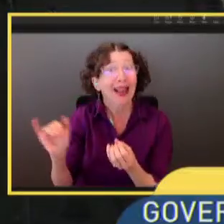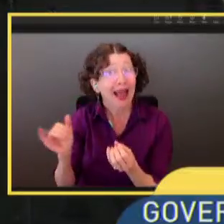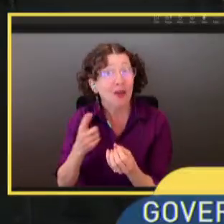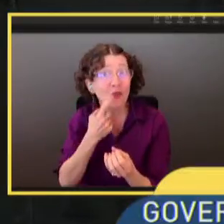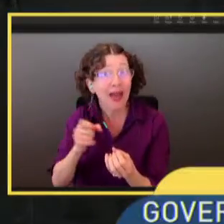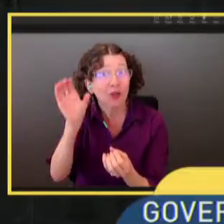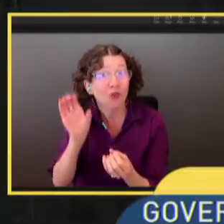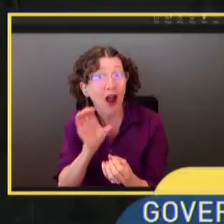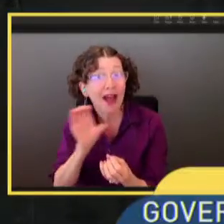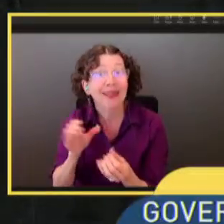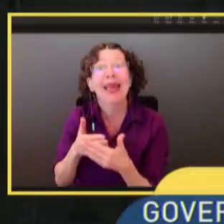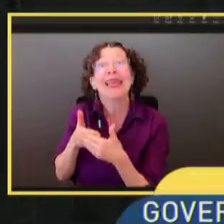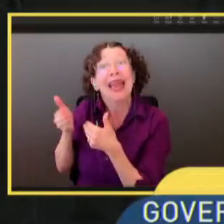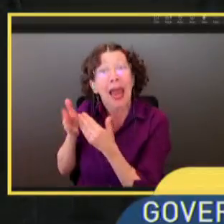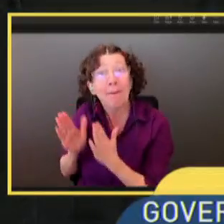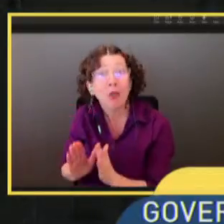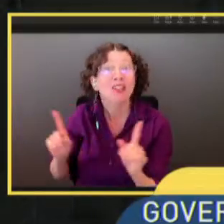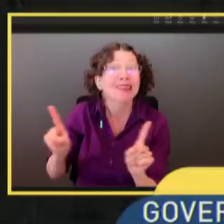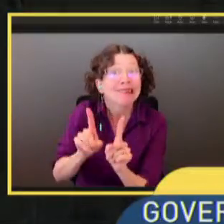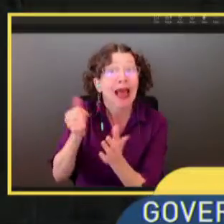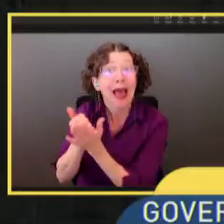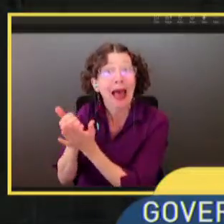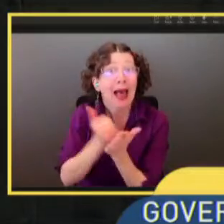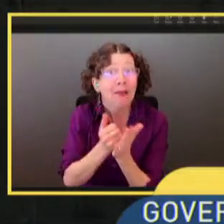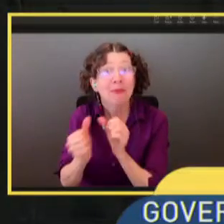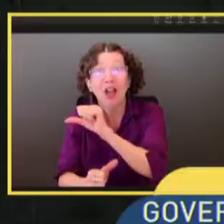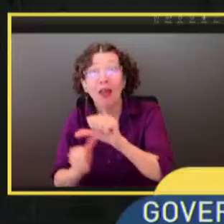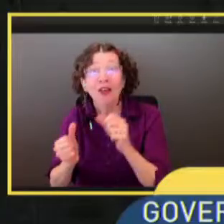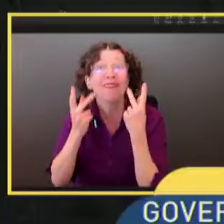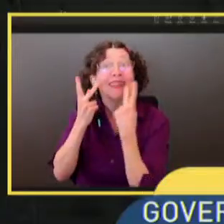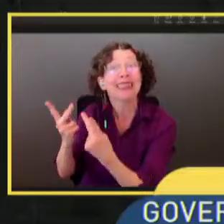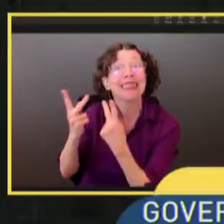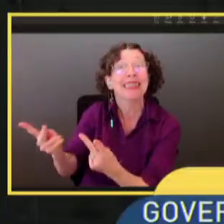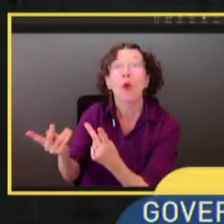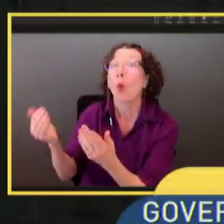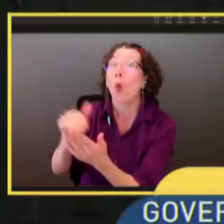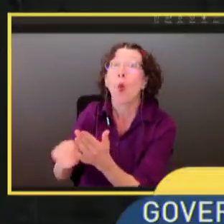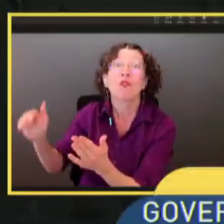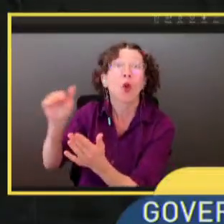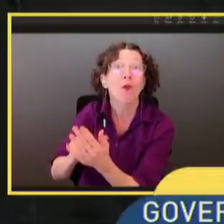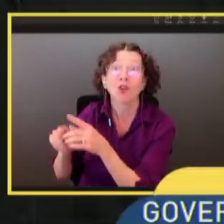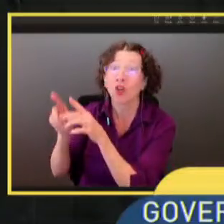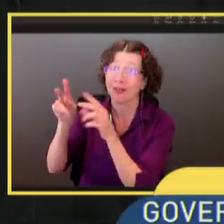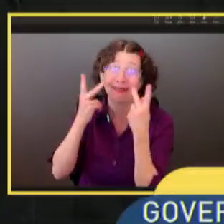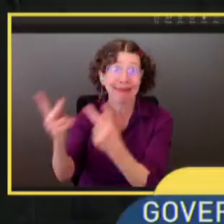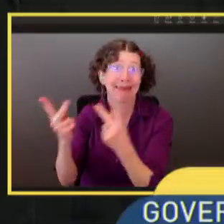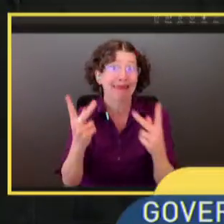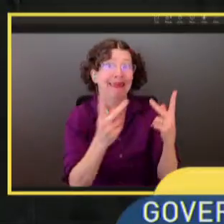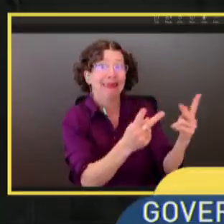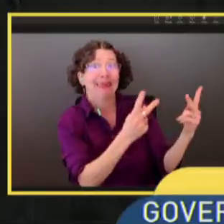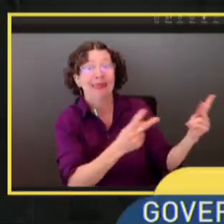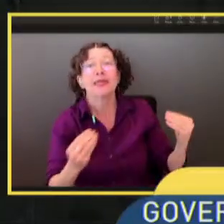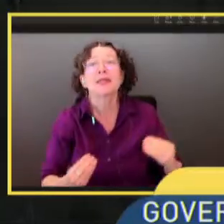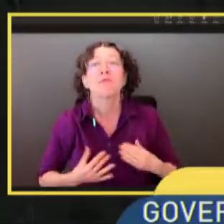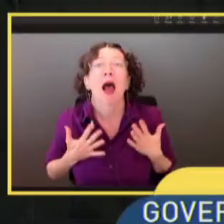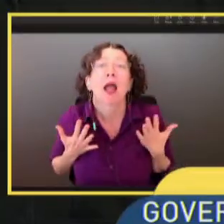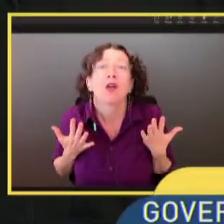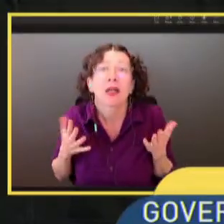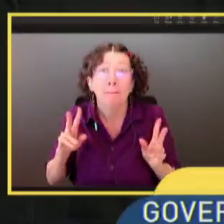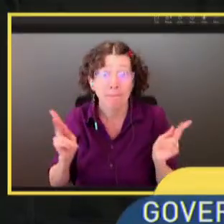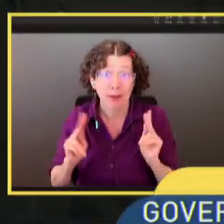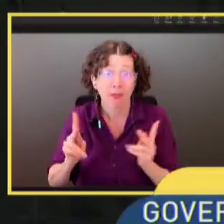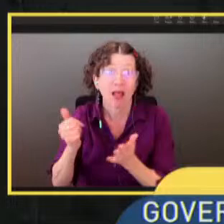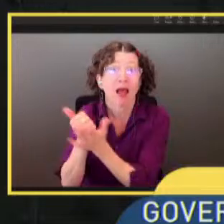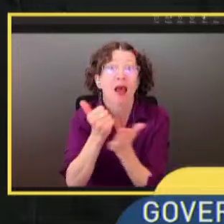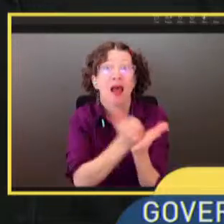is exactly that. It's exactly what you would want if you're a governor, what you're seeing from different levels of government and tribes and organizations like the Red Cross